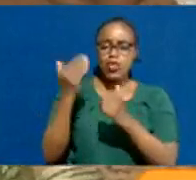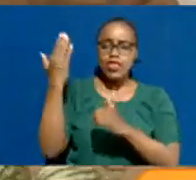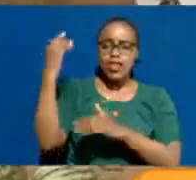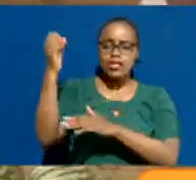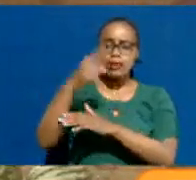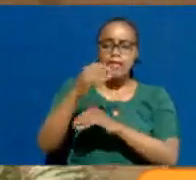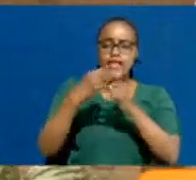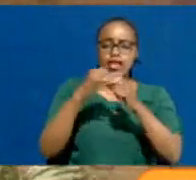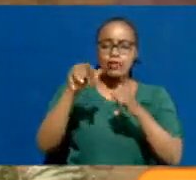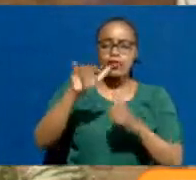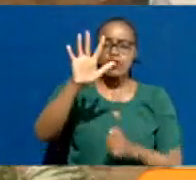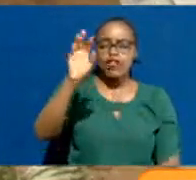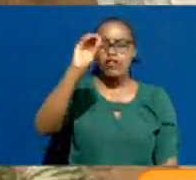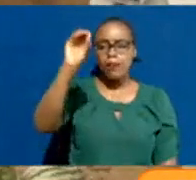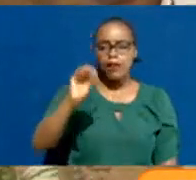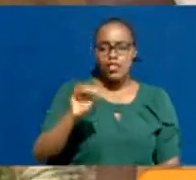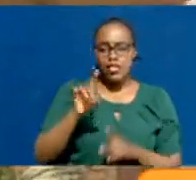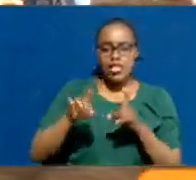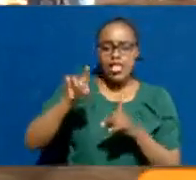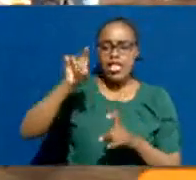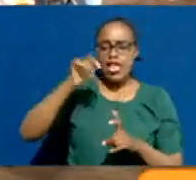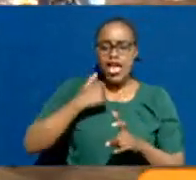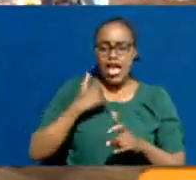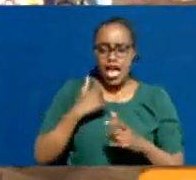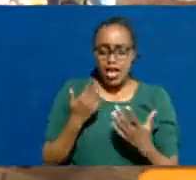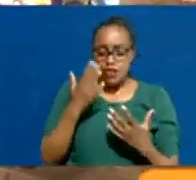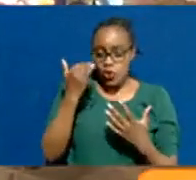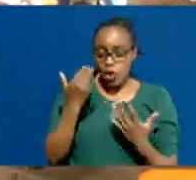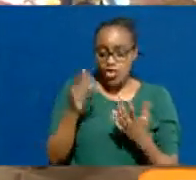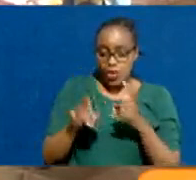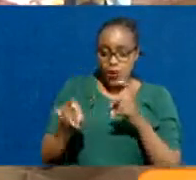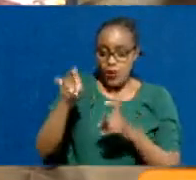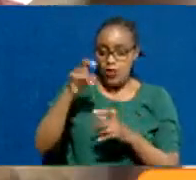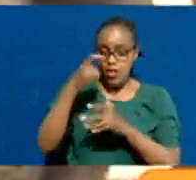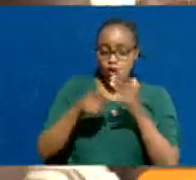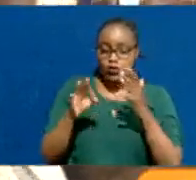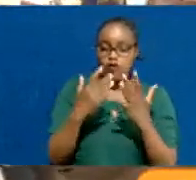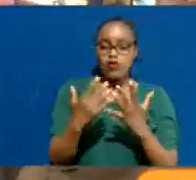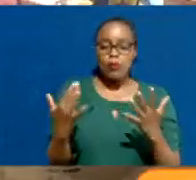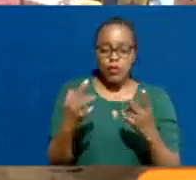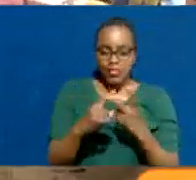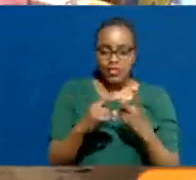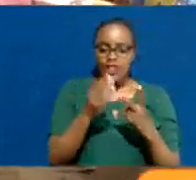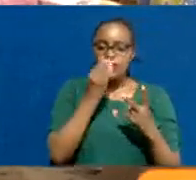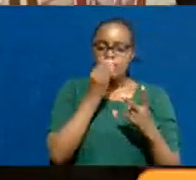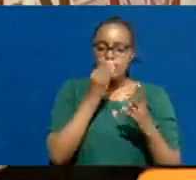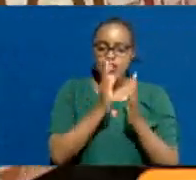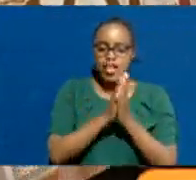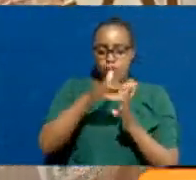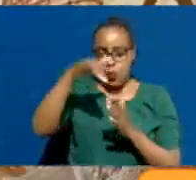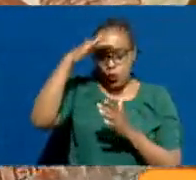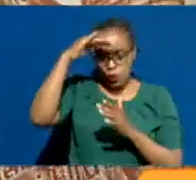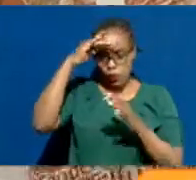month's 8.5%. The rise in inflation was largely due to an increase in prices of commodities under food and